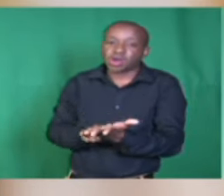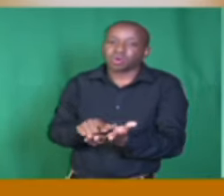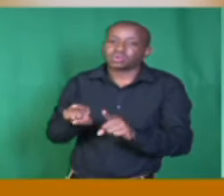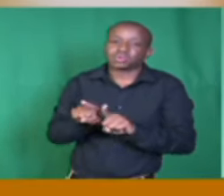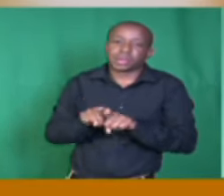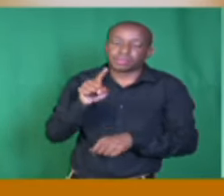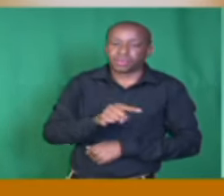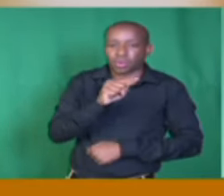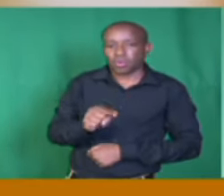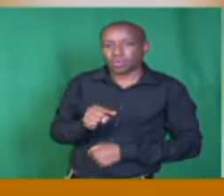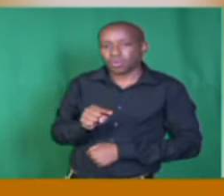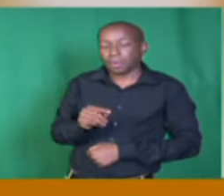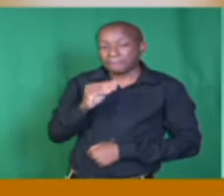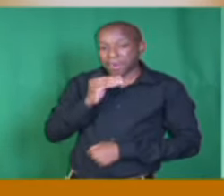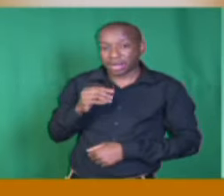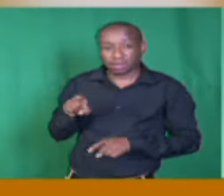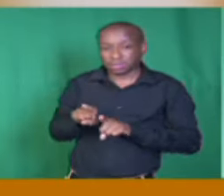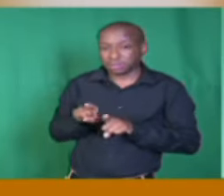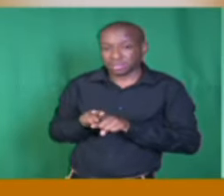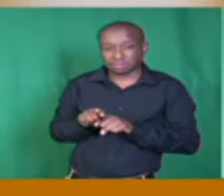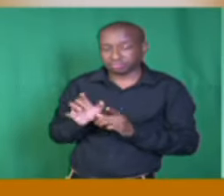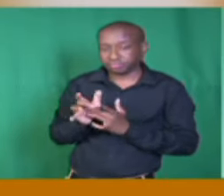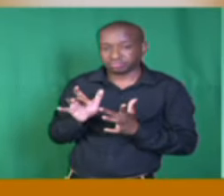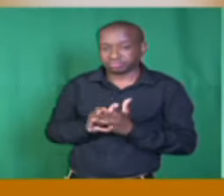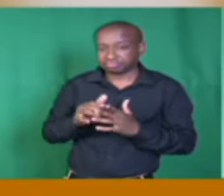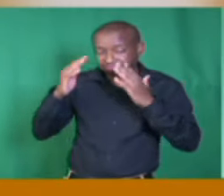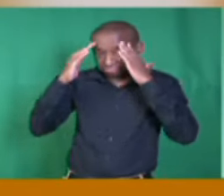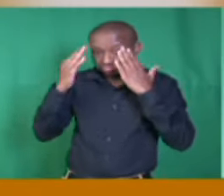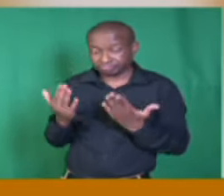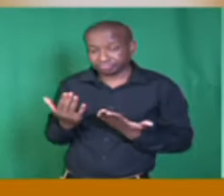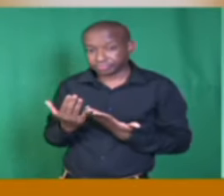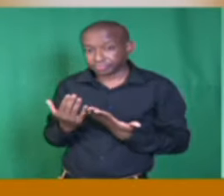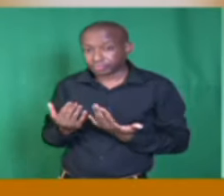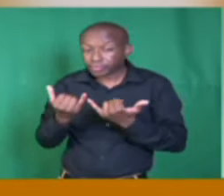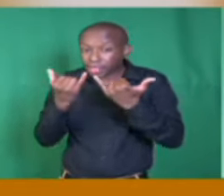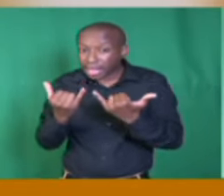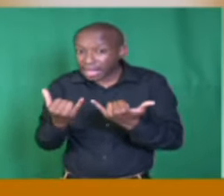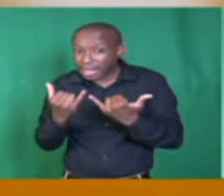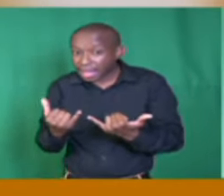invalid. So that will put him in trouble. If he had said the wife